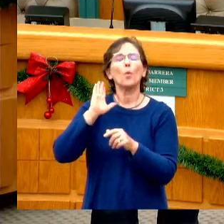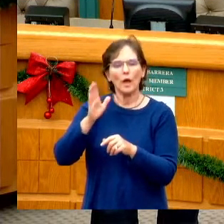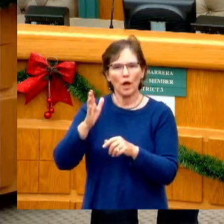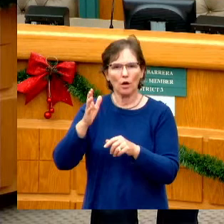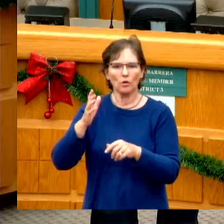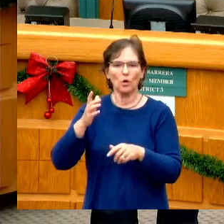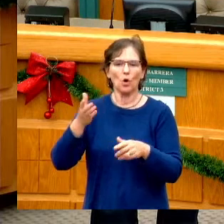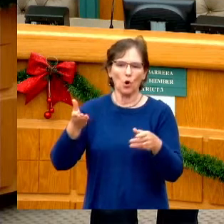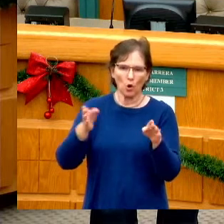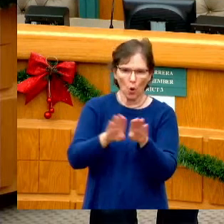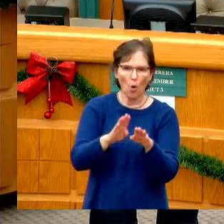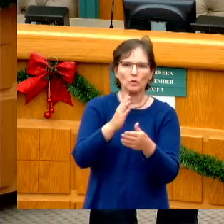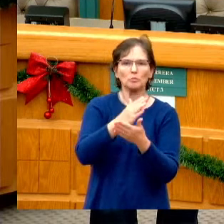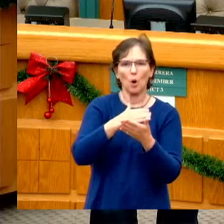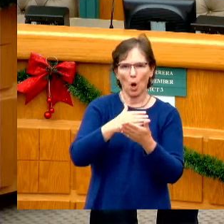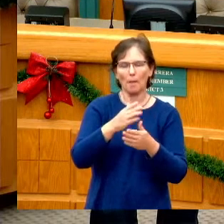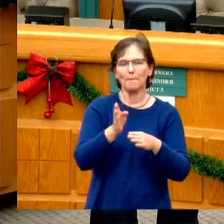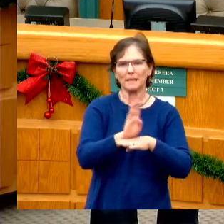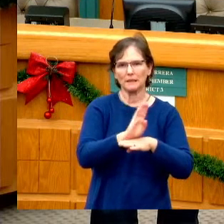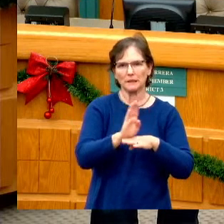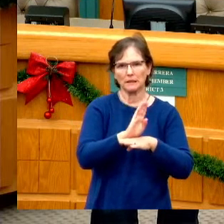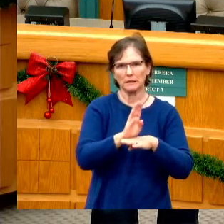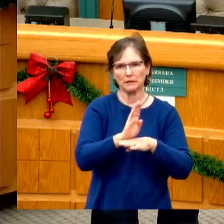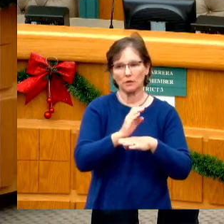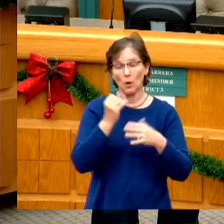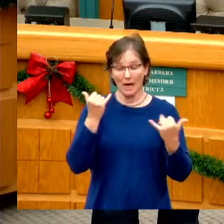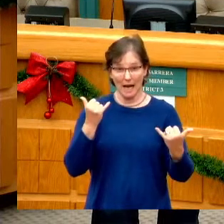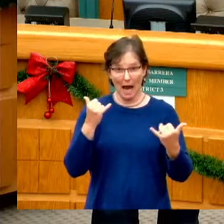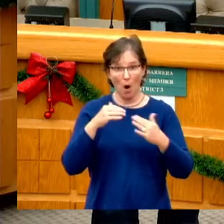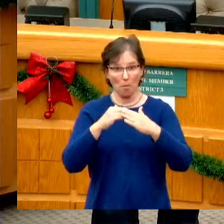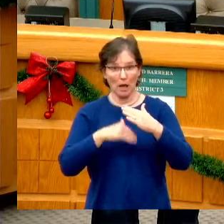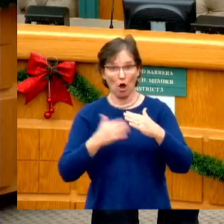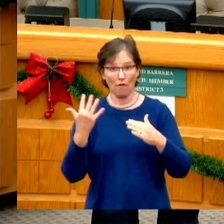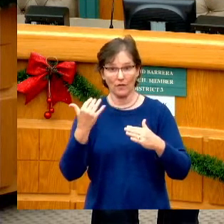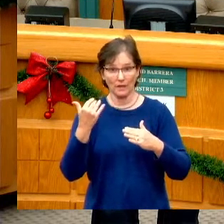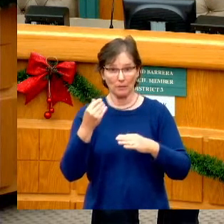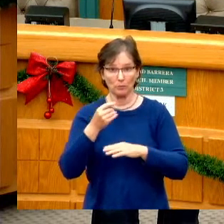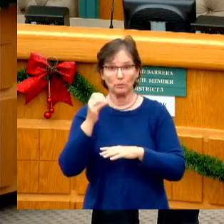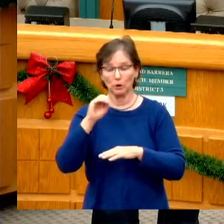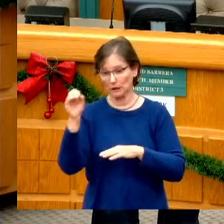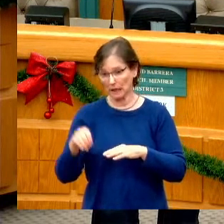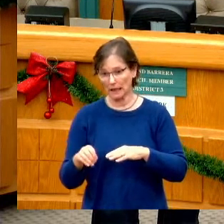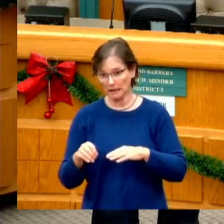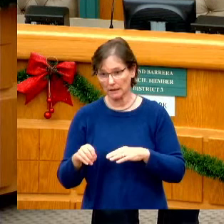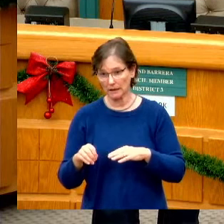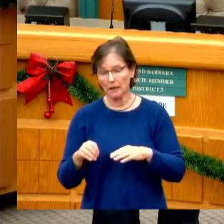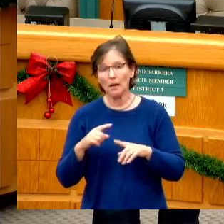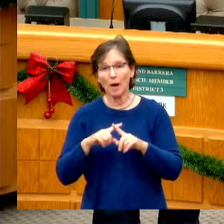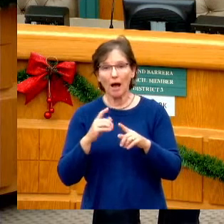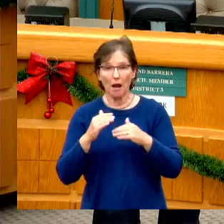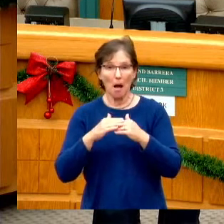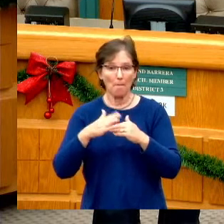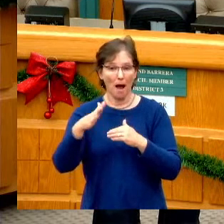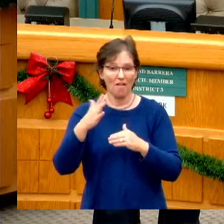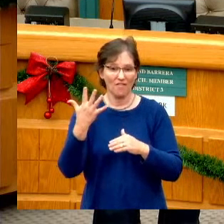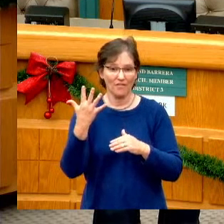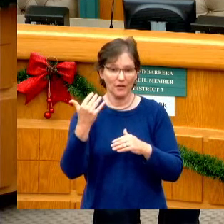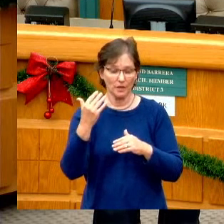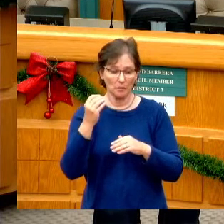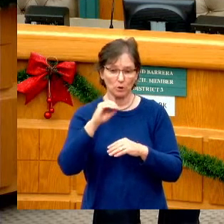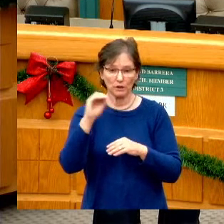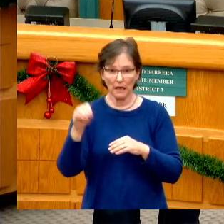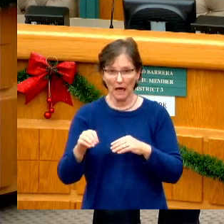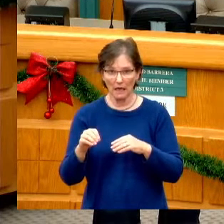at 75% like we currently are, then you may end up rolling back to 50% at that point. So we are not